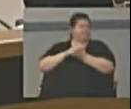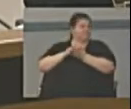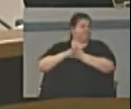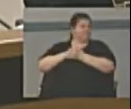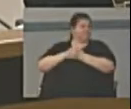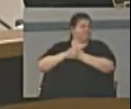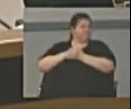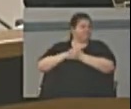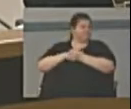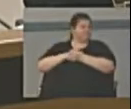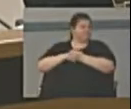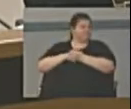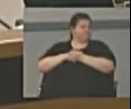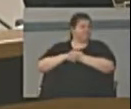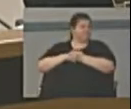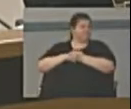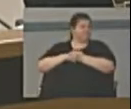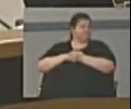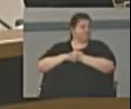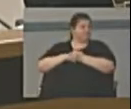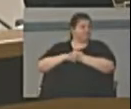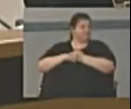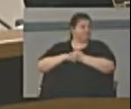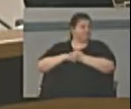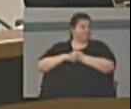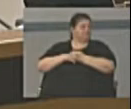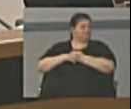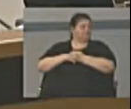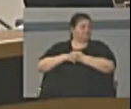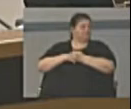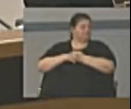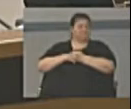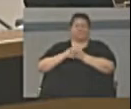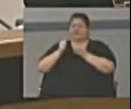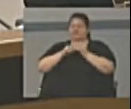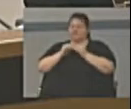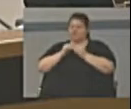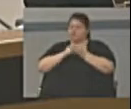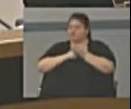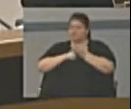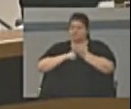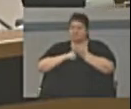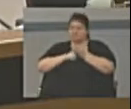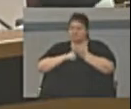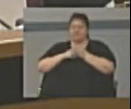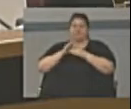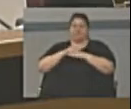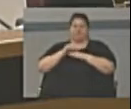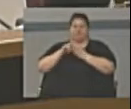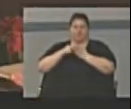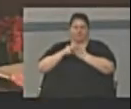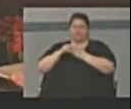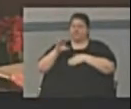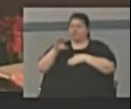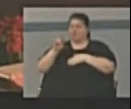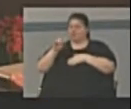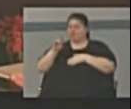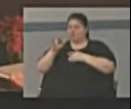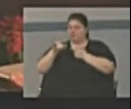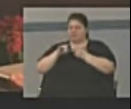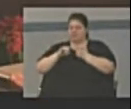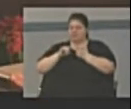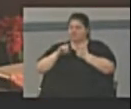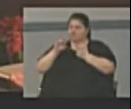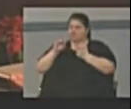Thank you. Any further discussion? Call the roll, Ms. Rao. Ms. Crary? Yes.